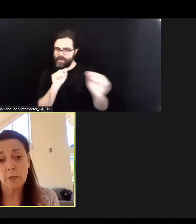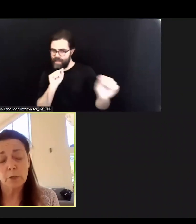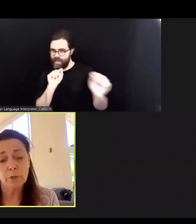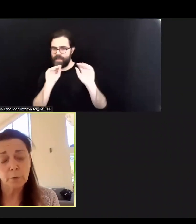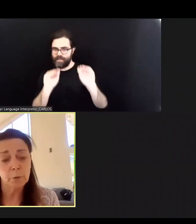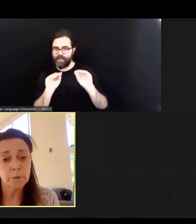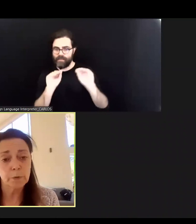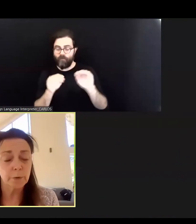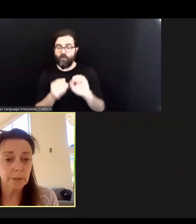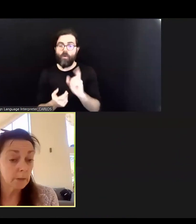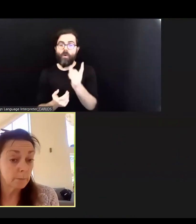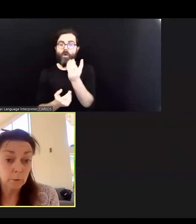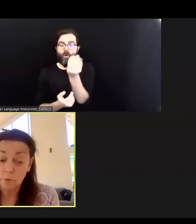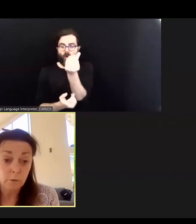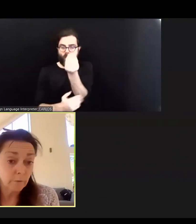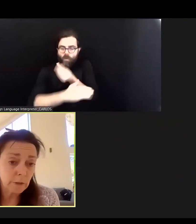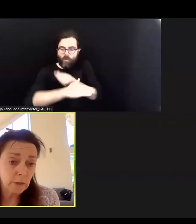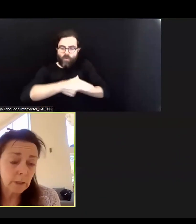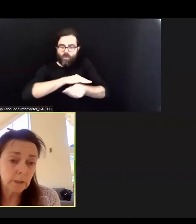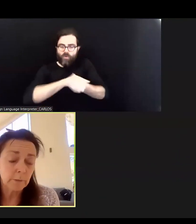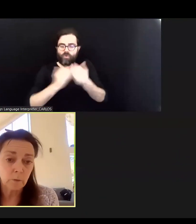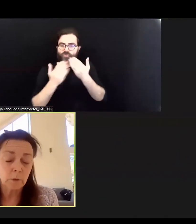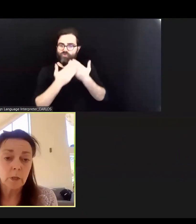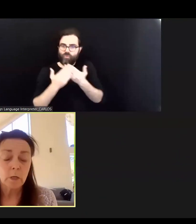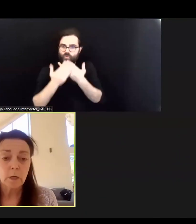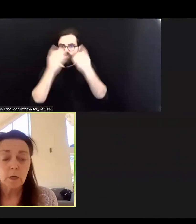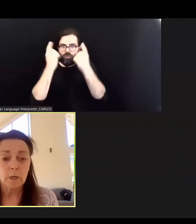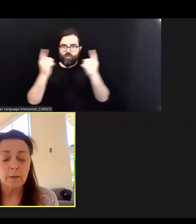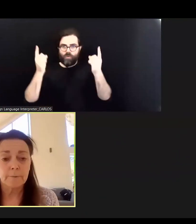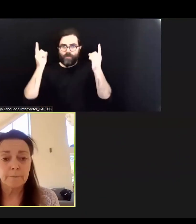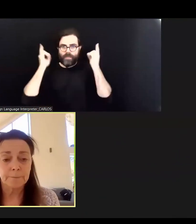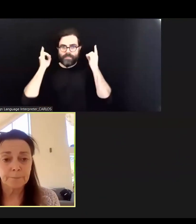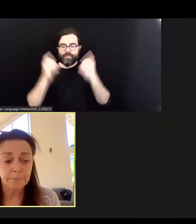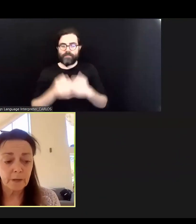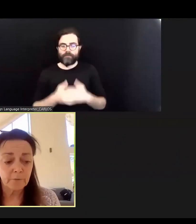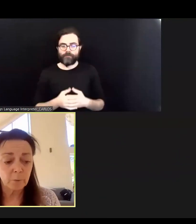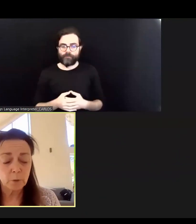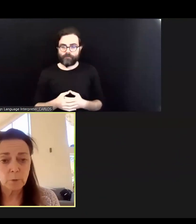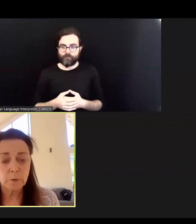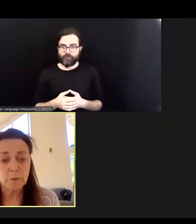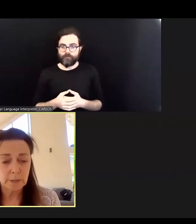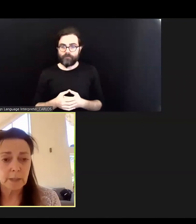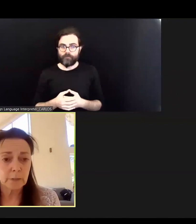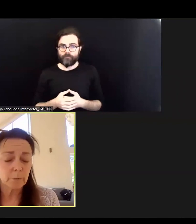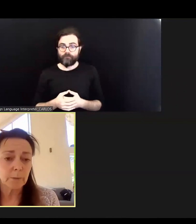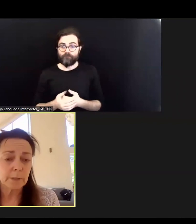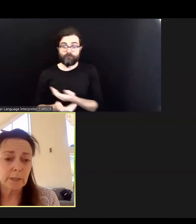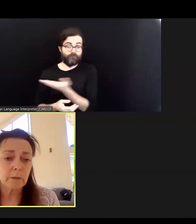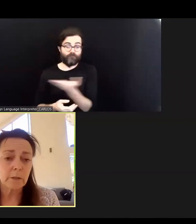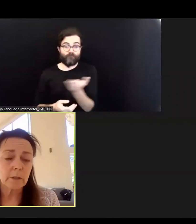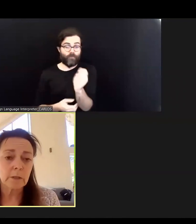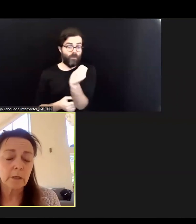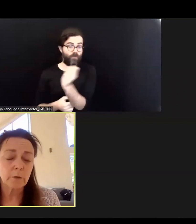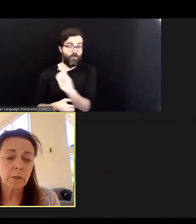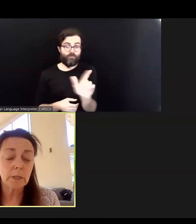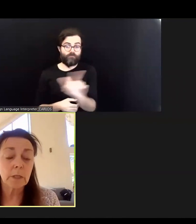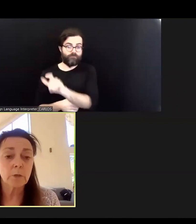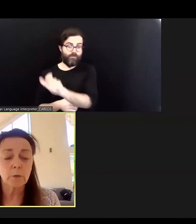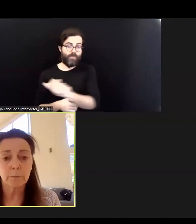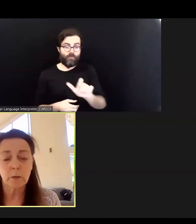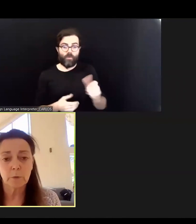two questions. I have asked Radek to really answer the ones of the links regarding the project, but we